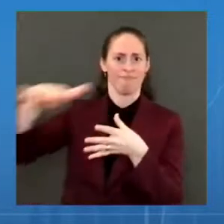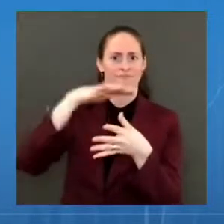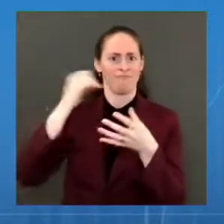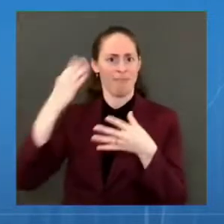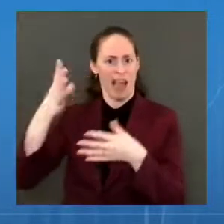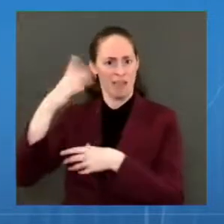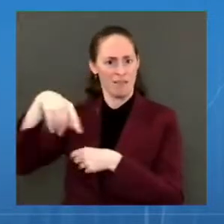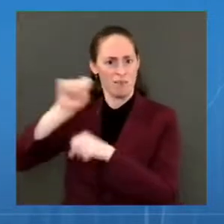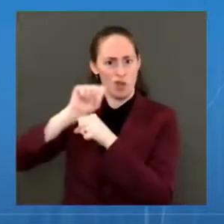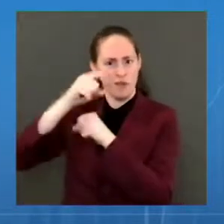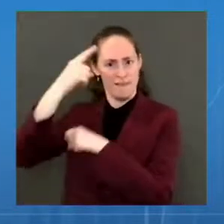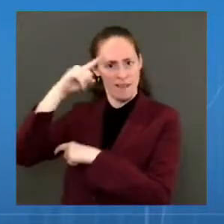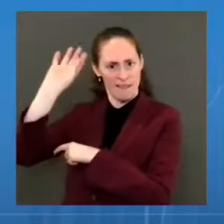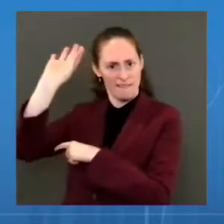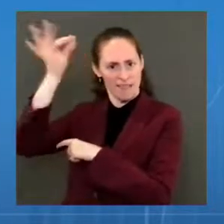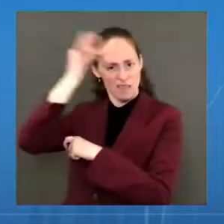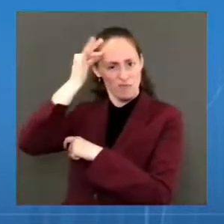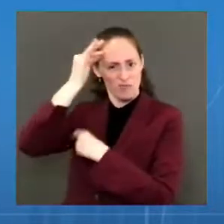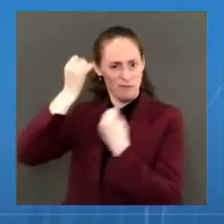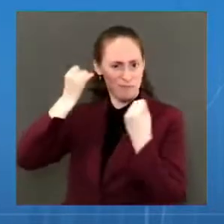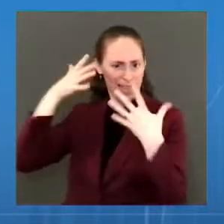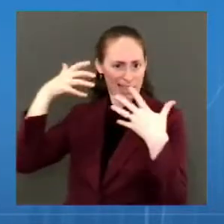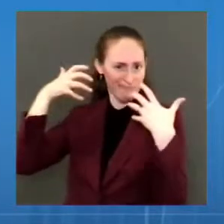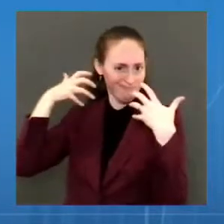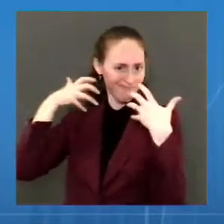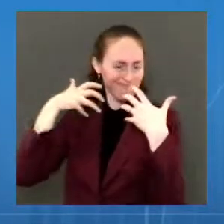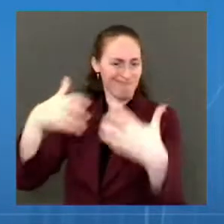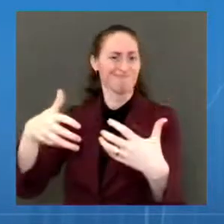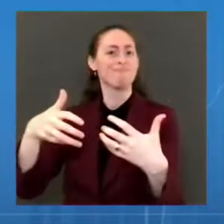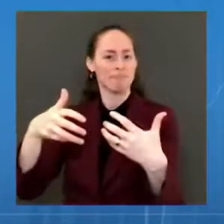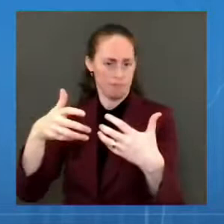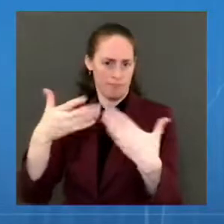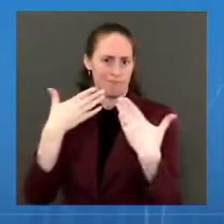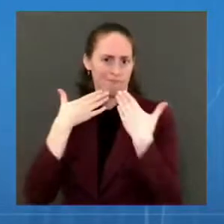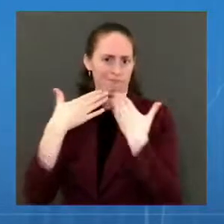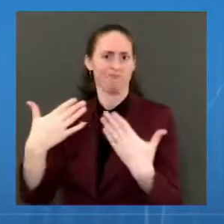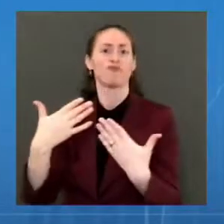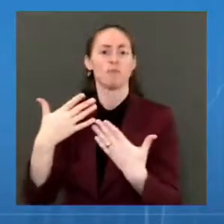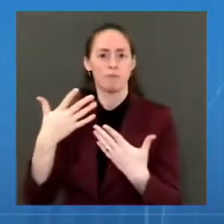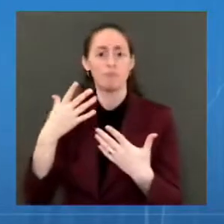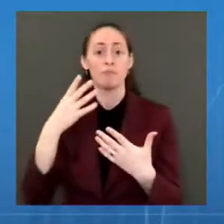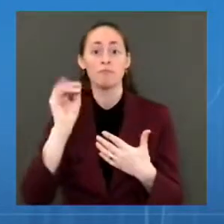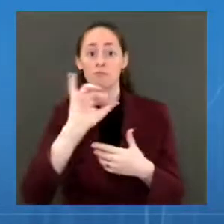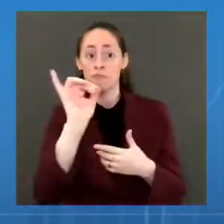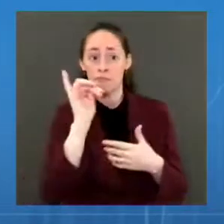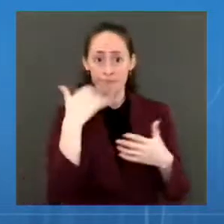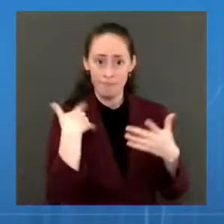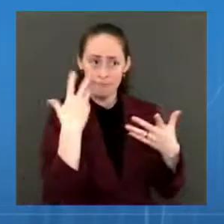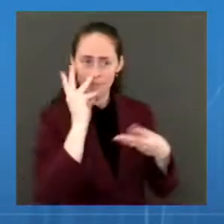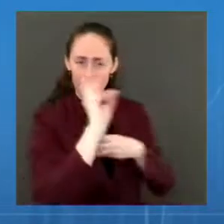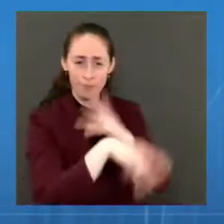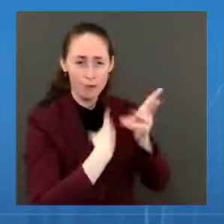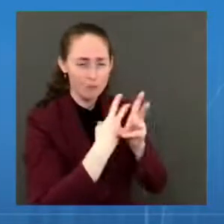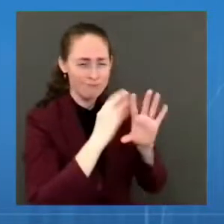the nation and around the world. For example, we have 98% compliance at the IRS,